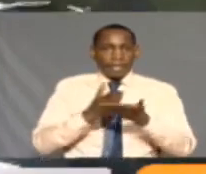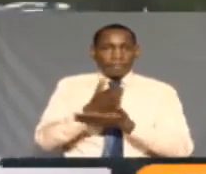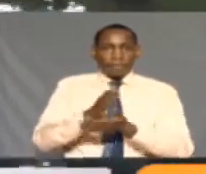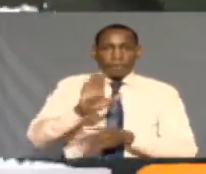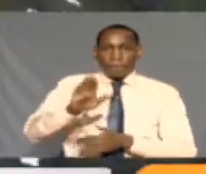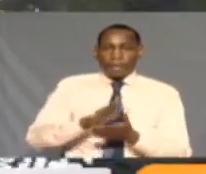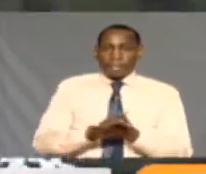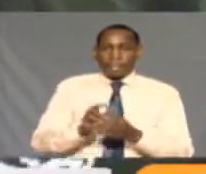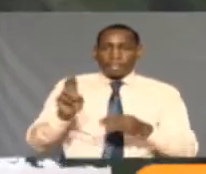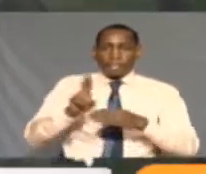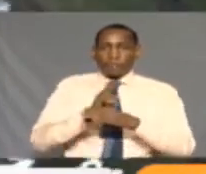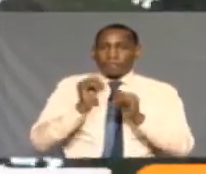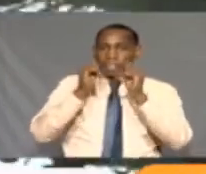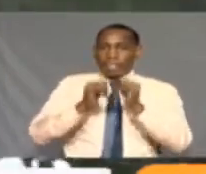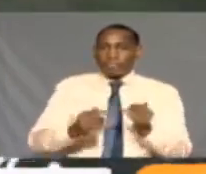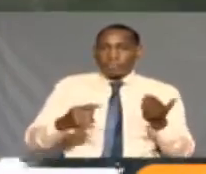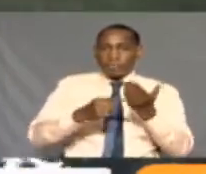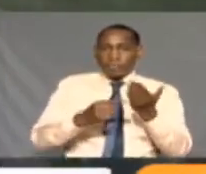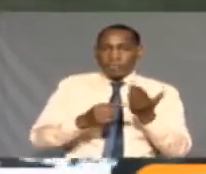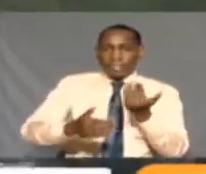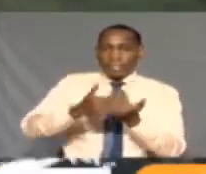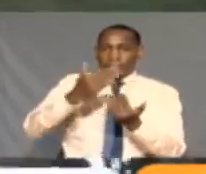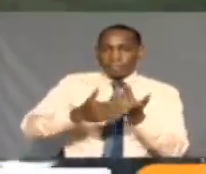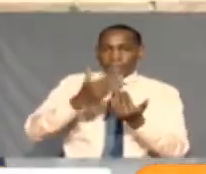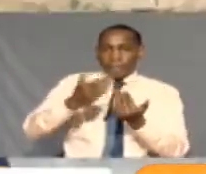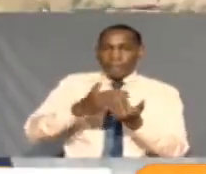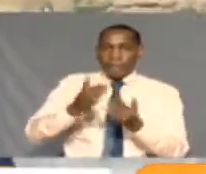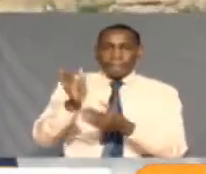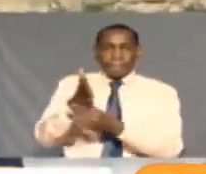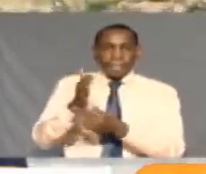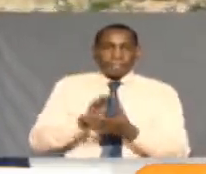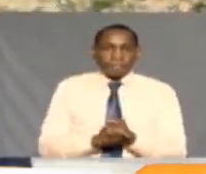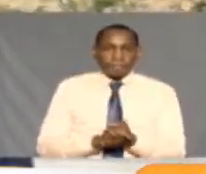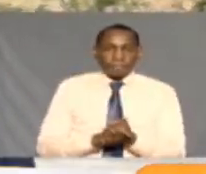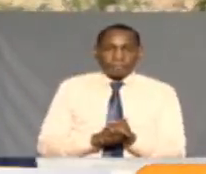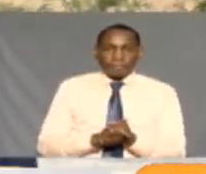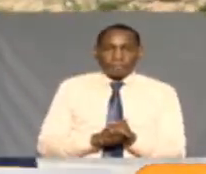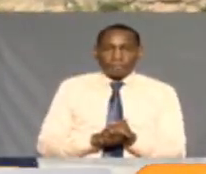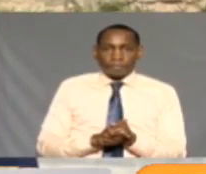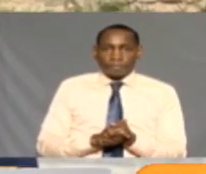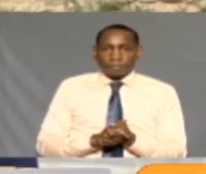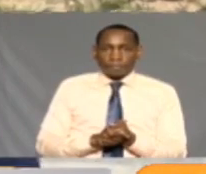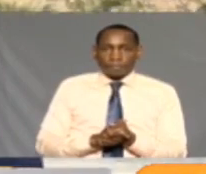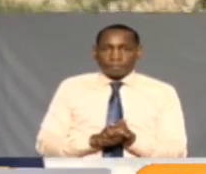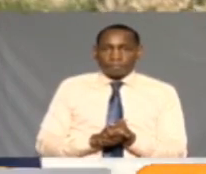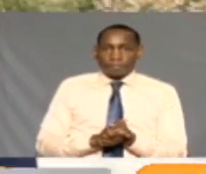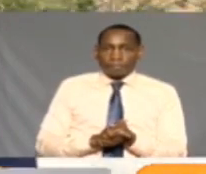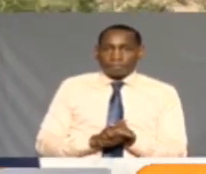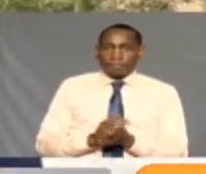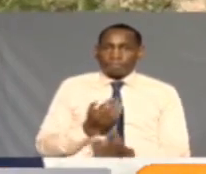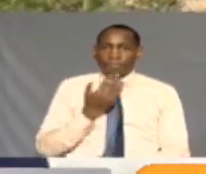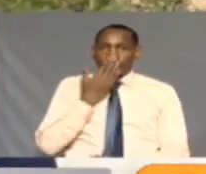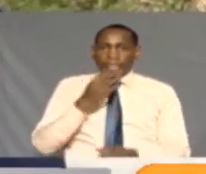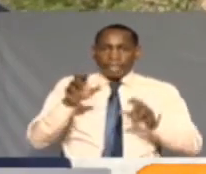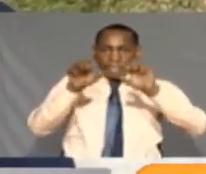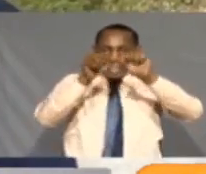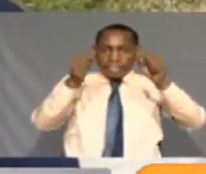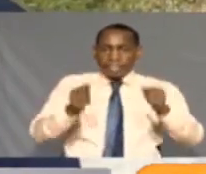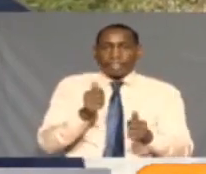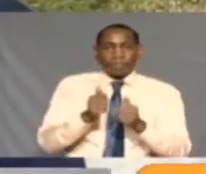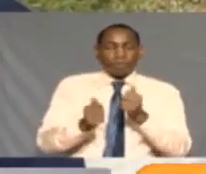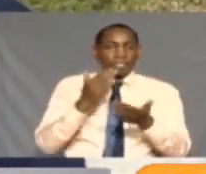they employ new techniques in rearing the fish. The recirculation system, which is still very, very new